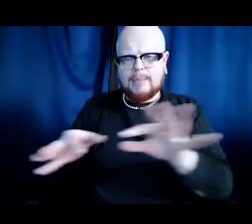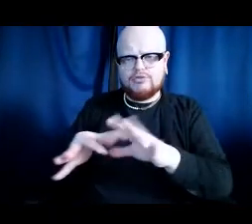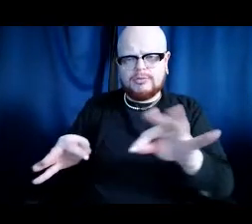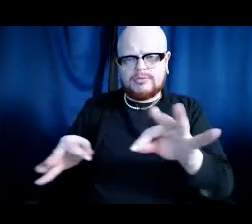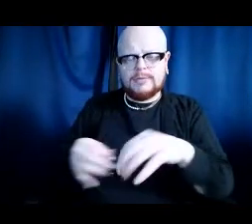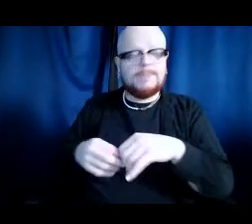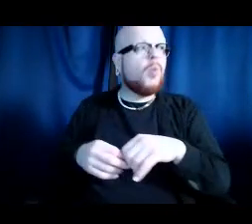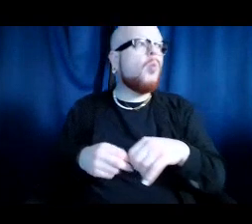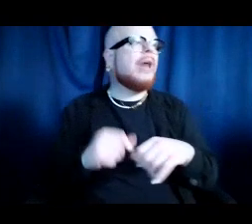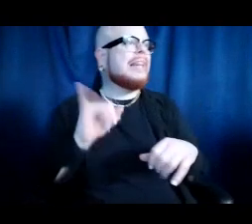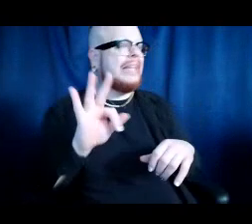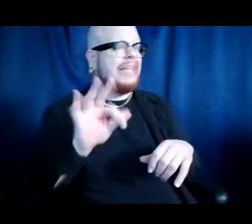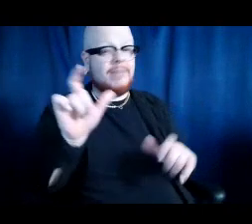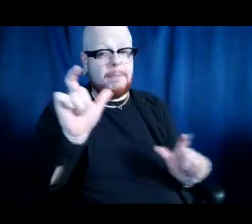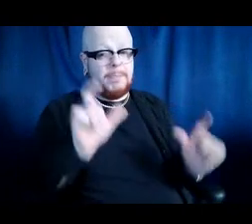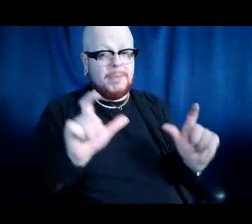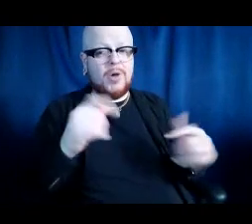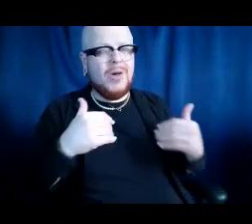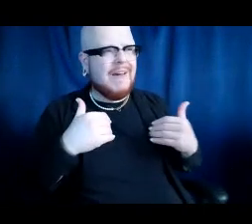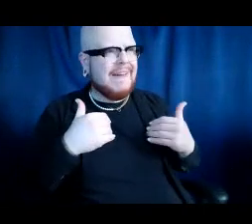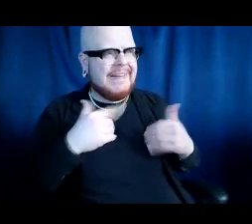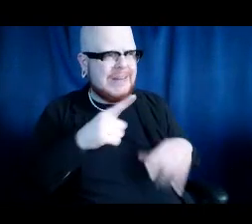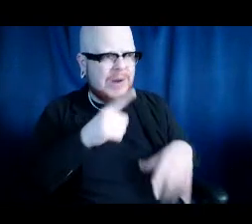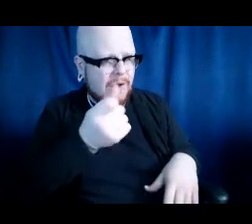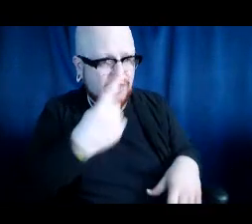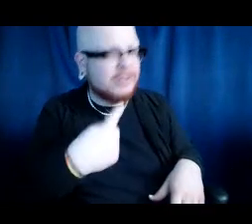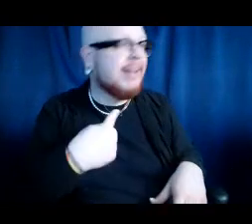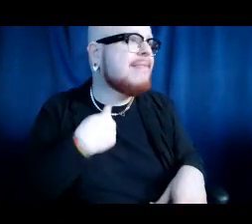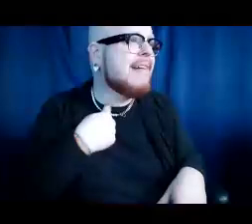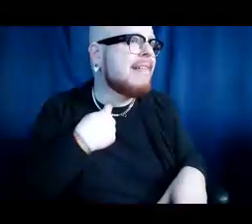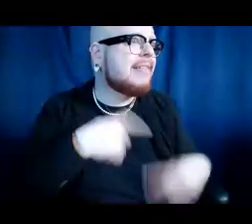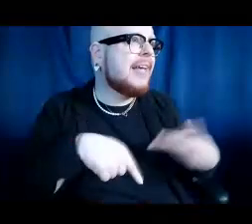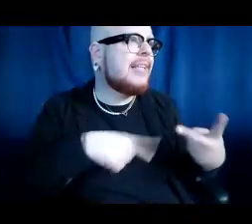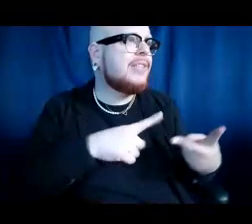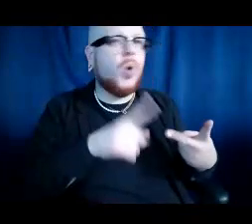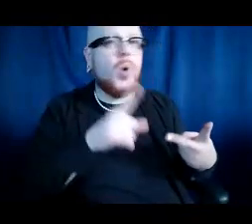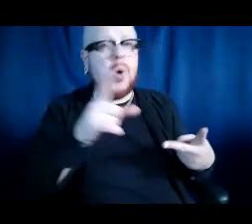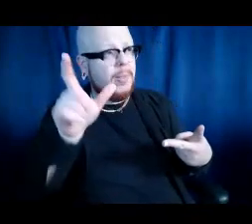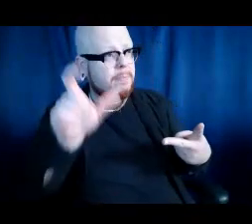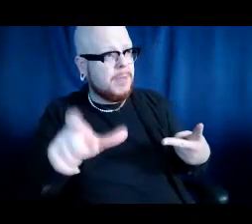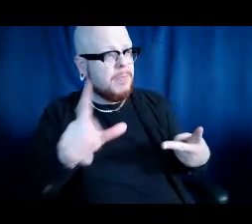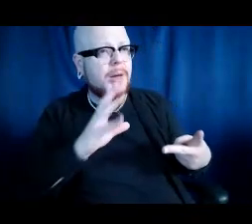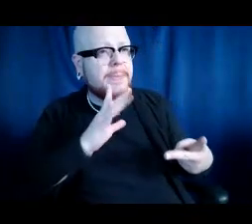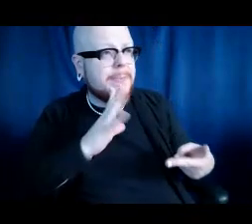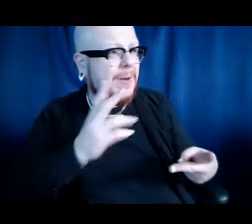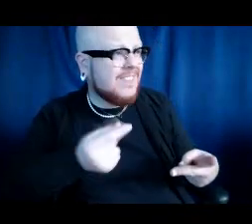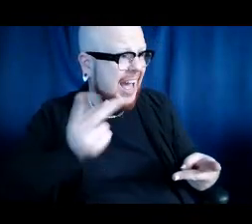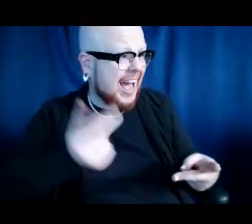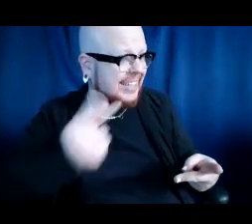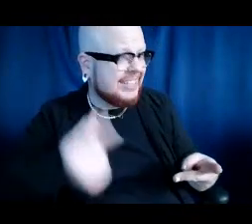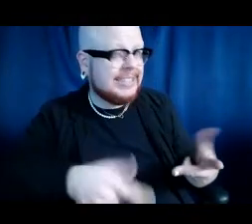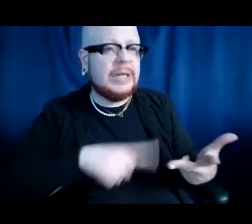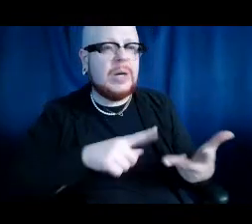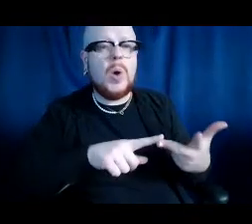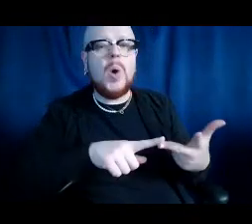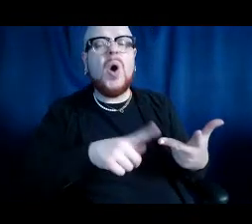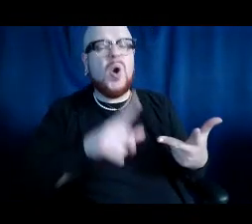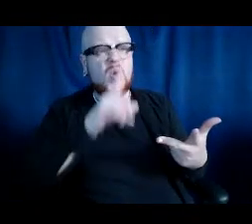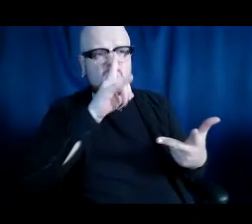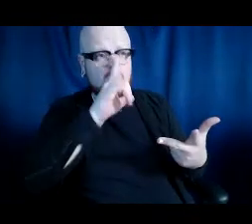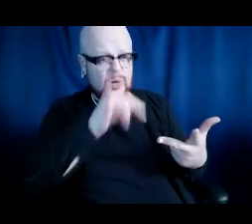a limitation with accents, fast speech, or background noise by providing clear textual representation of